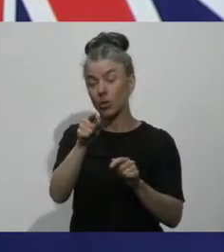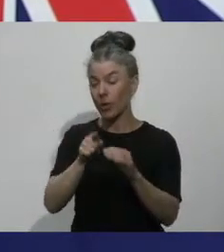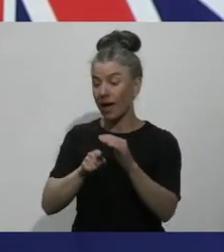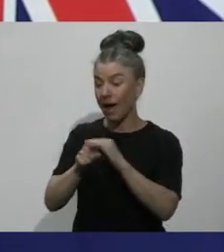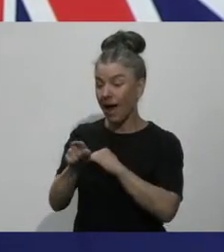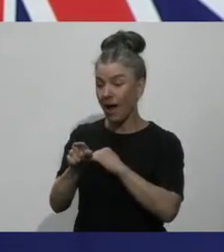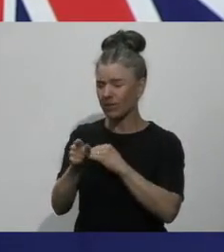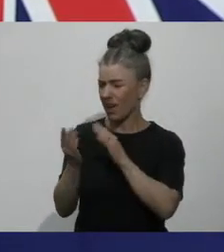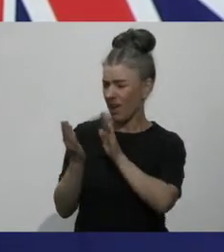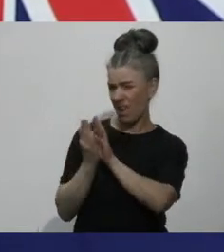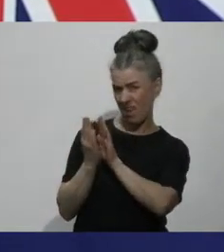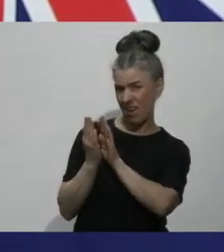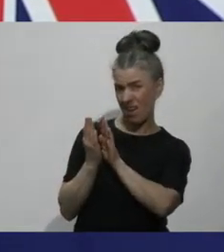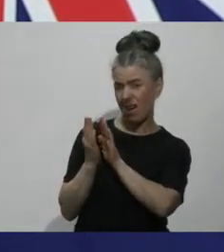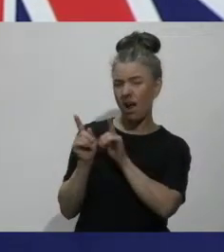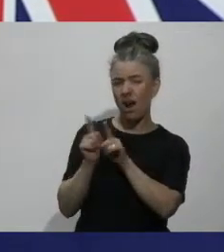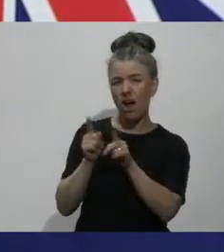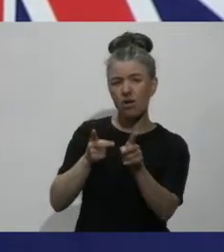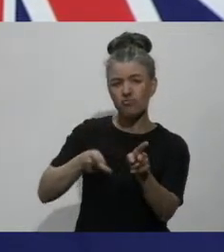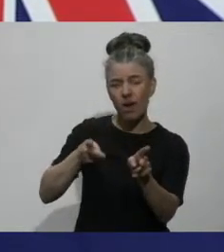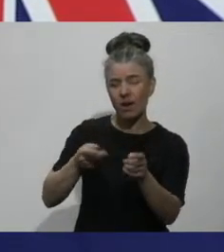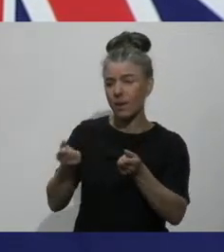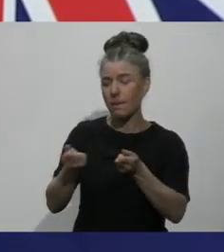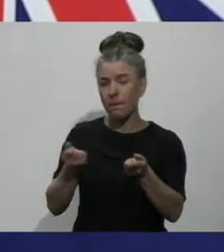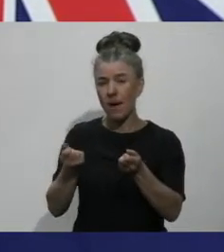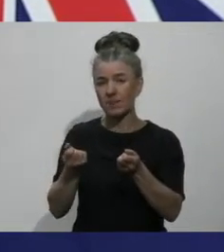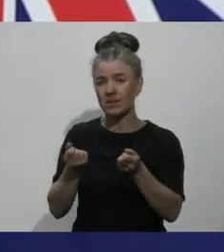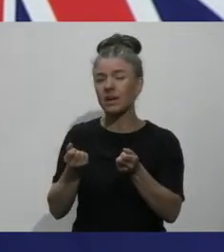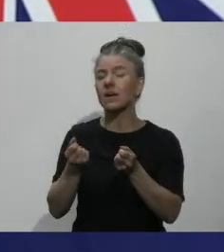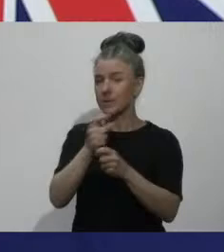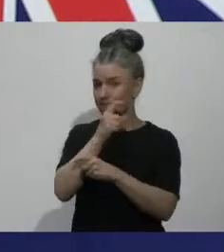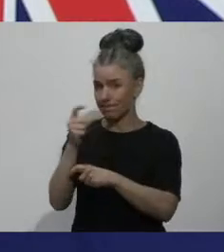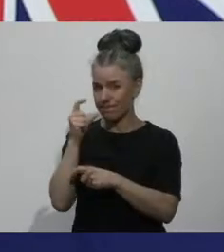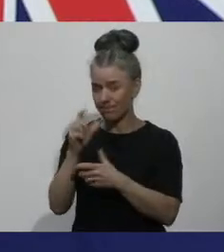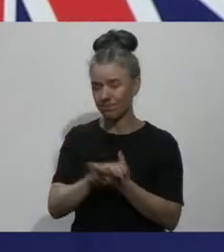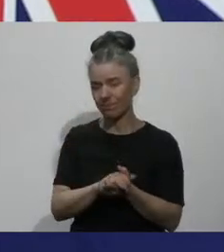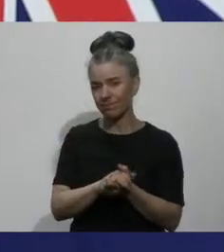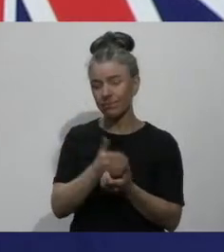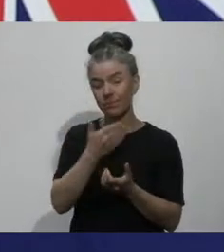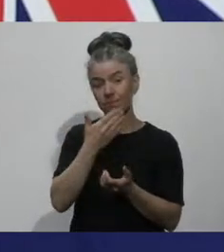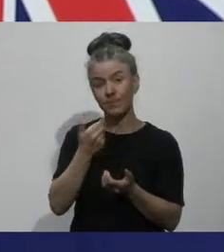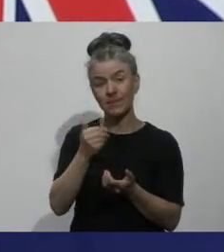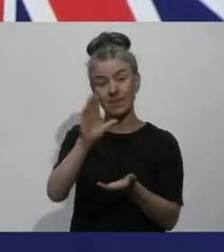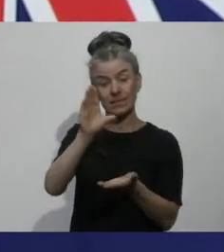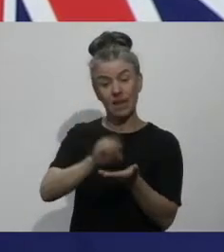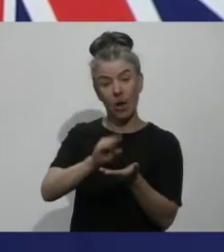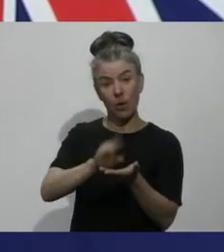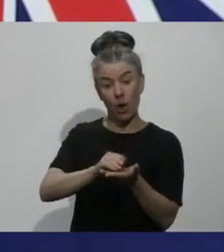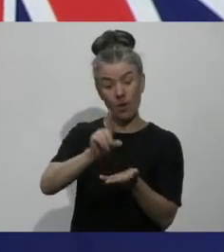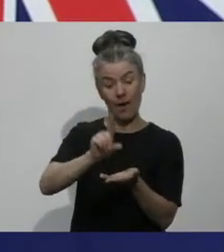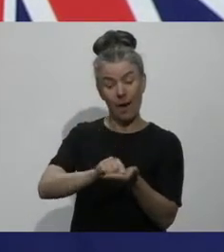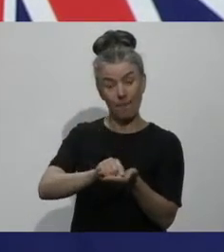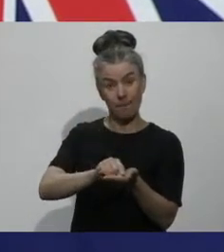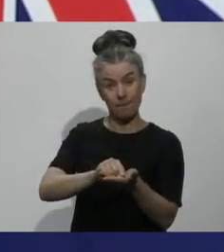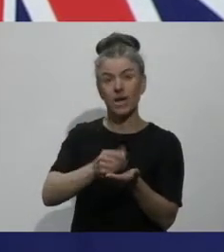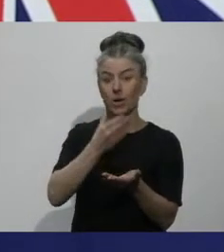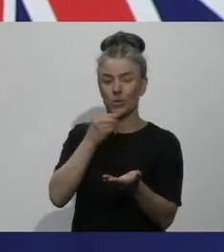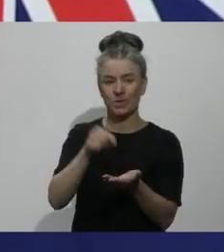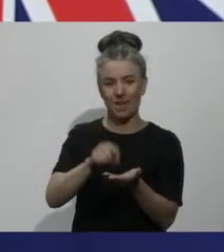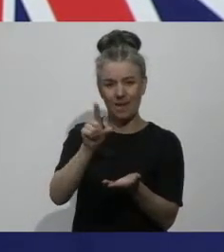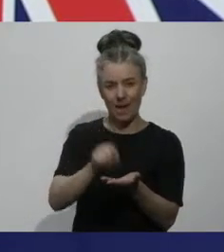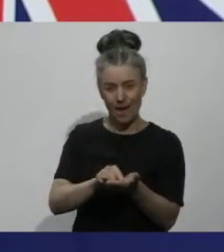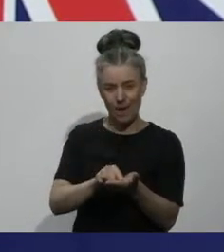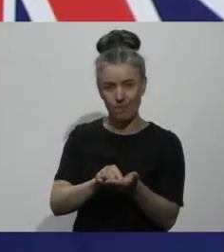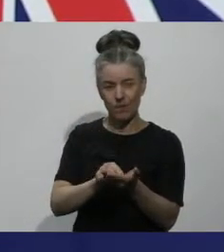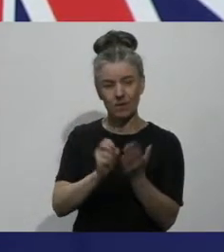where you're close to others, like on public transport. Download and use the app and make sure you can quickly access all your movements for the